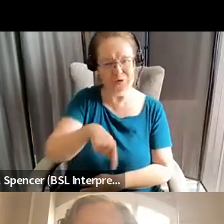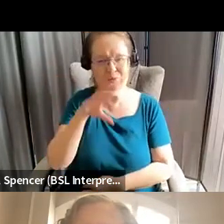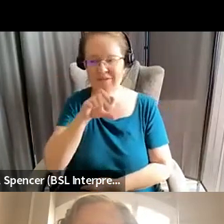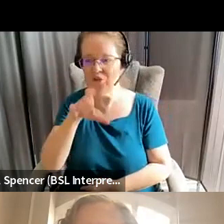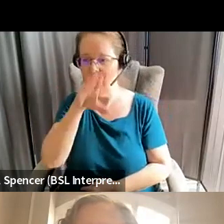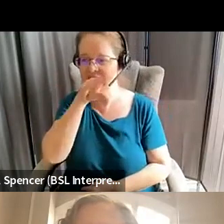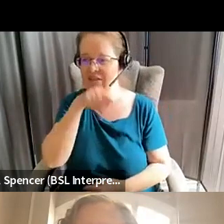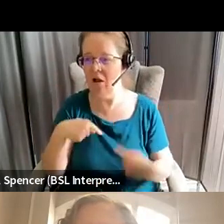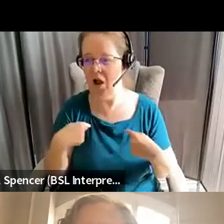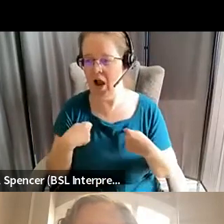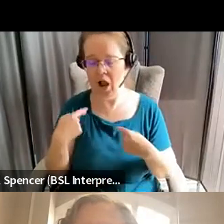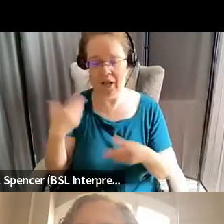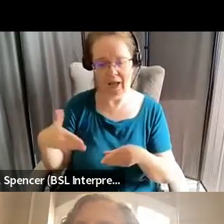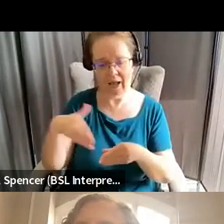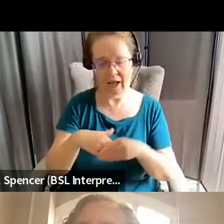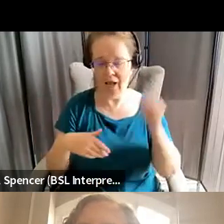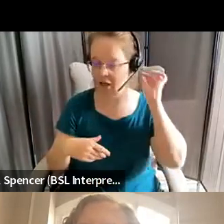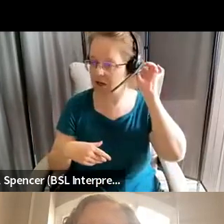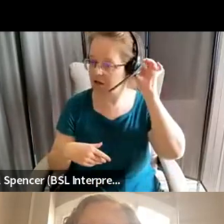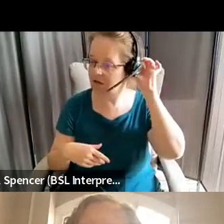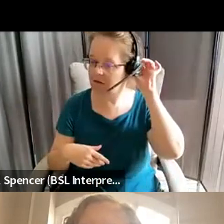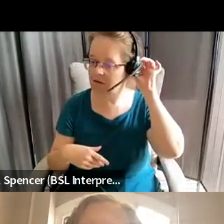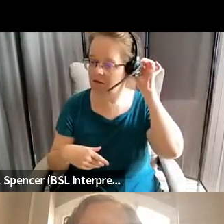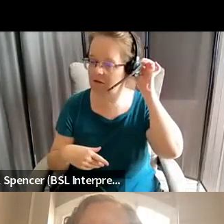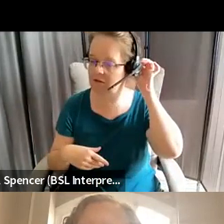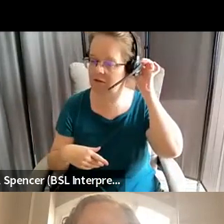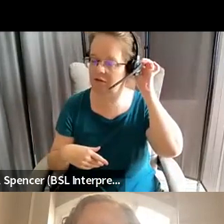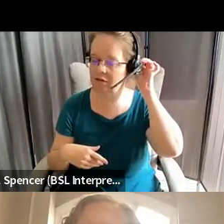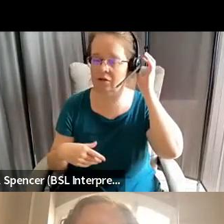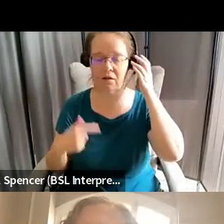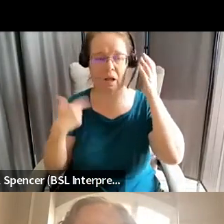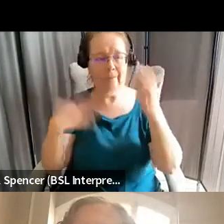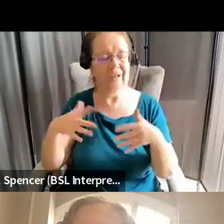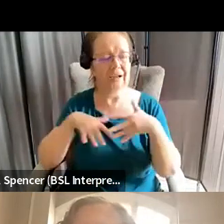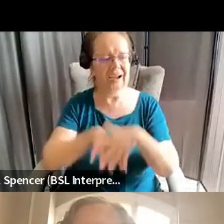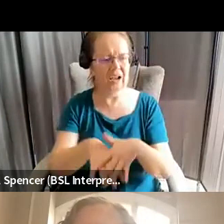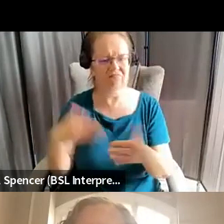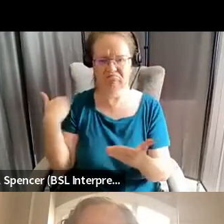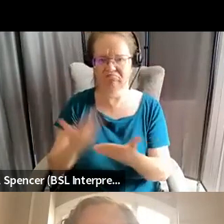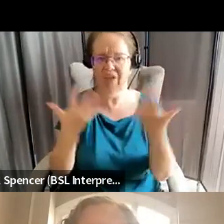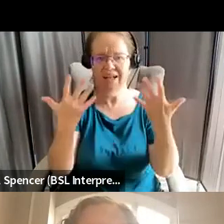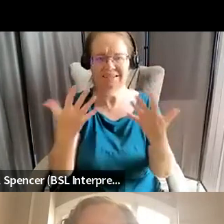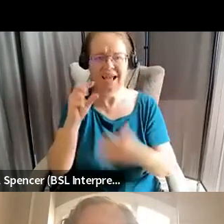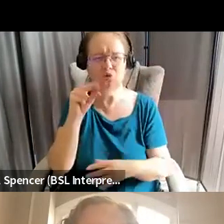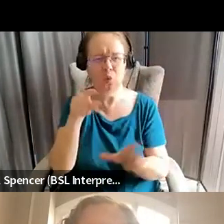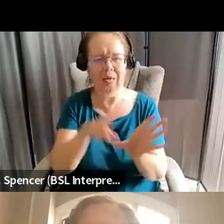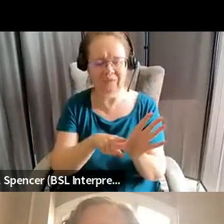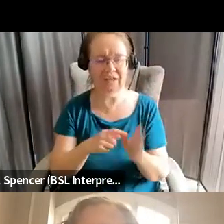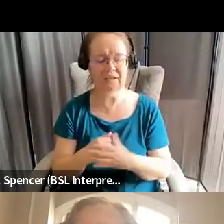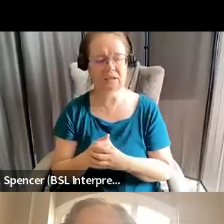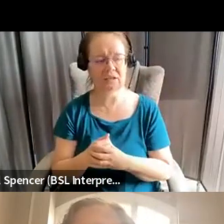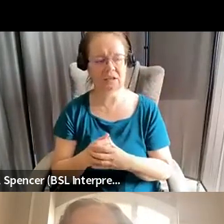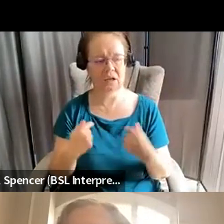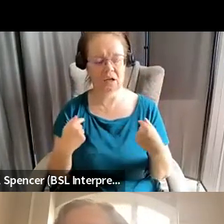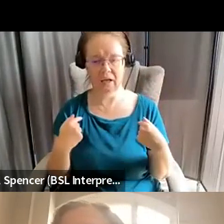I've been involved, obviously, in everything to do with accessibility inclusion professionally for the last 10 to 12 years. But I